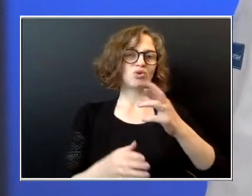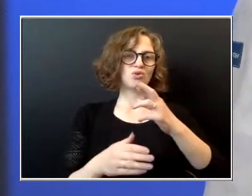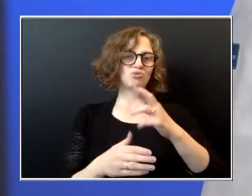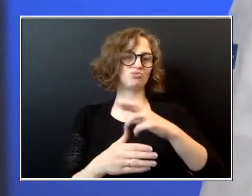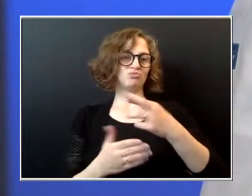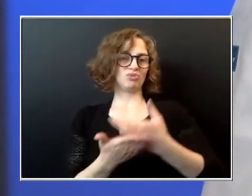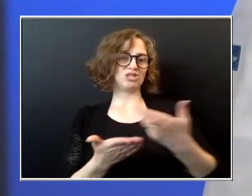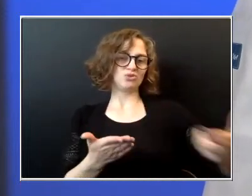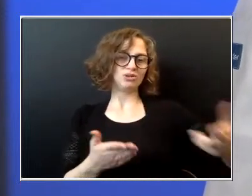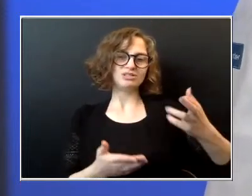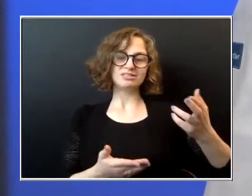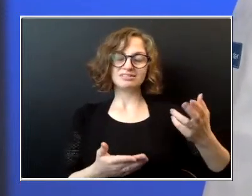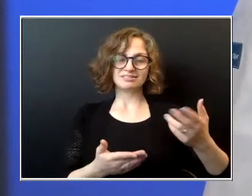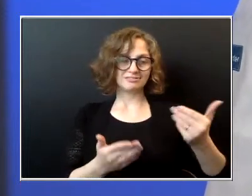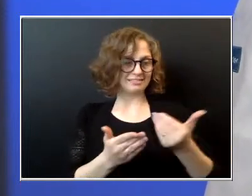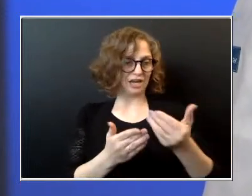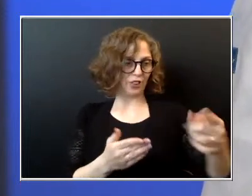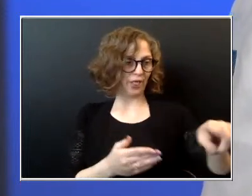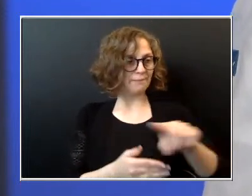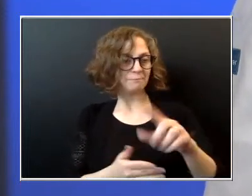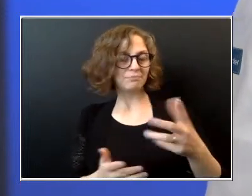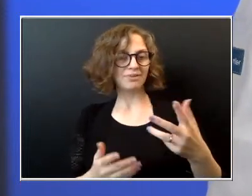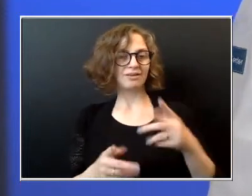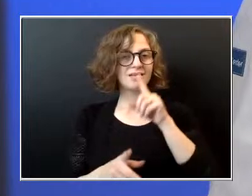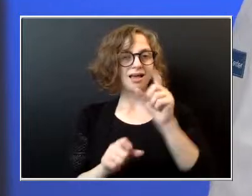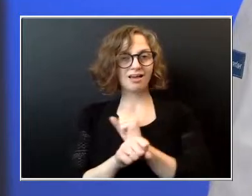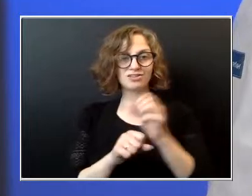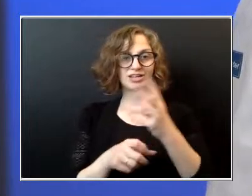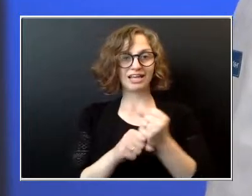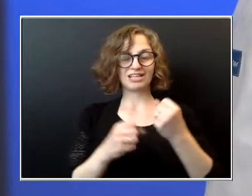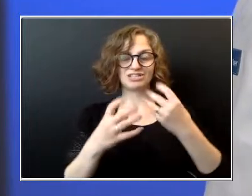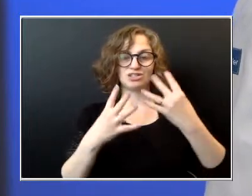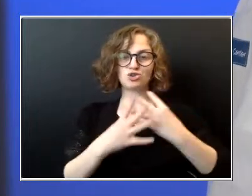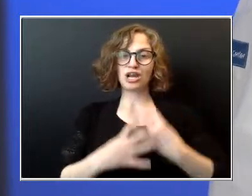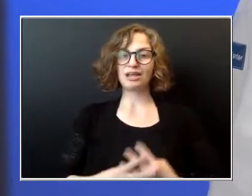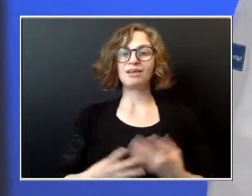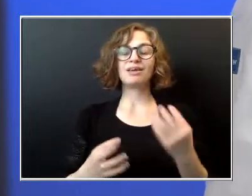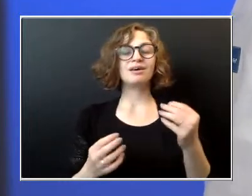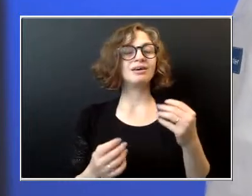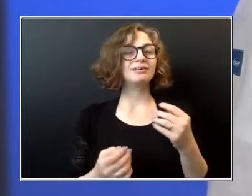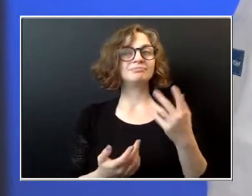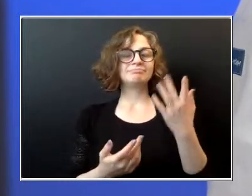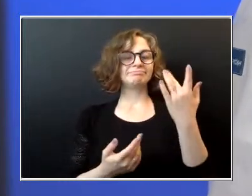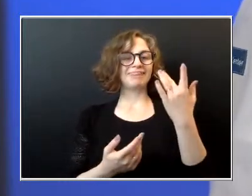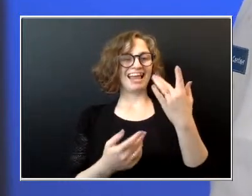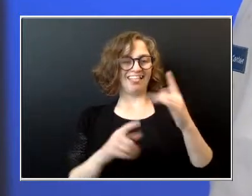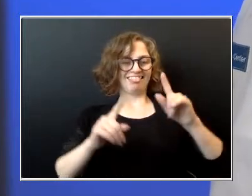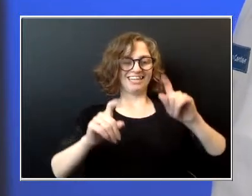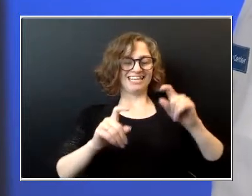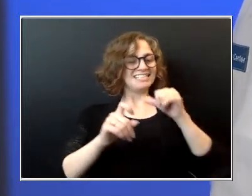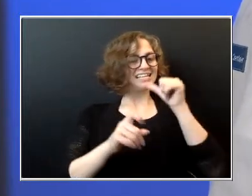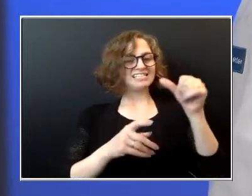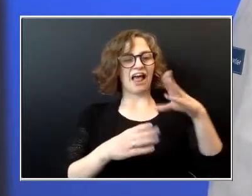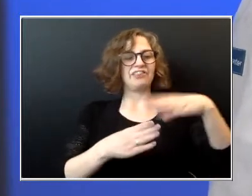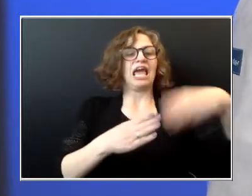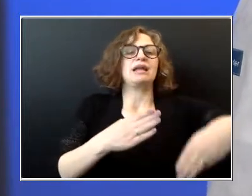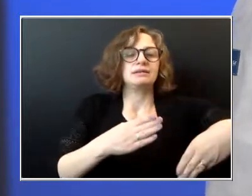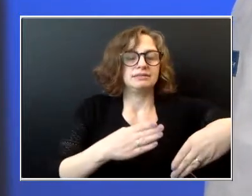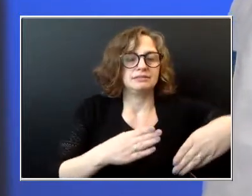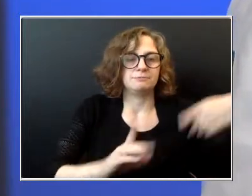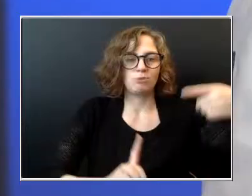need? Because it doesn't just end with the test. Yeah, well, what do we do with that information to actually